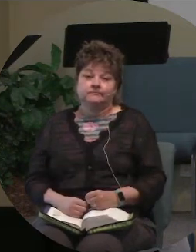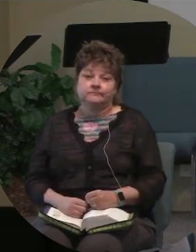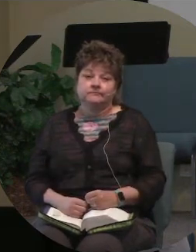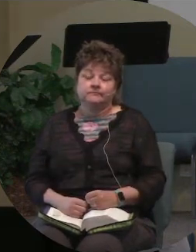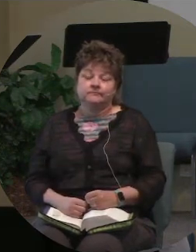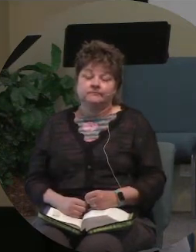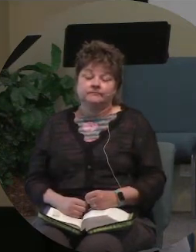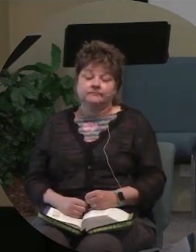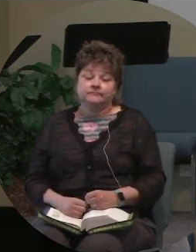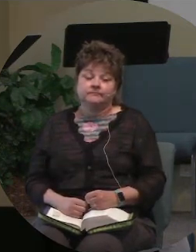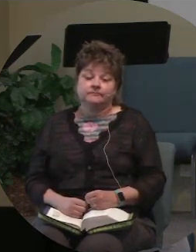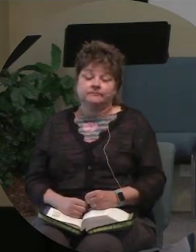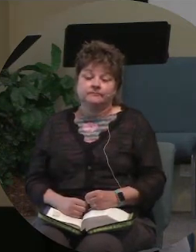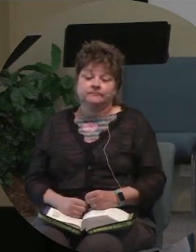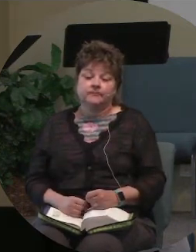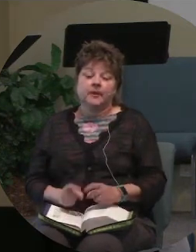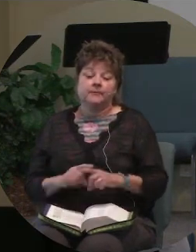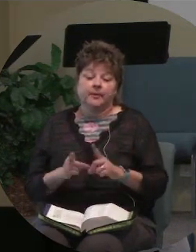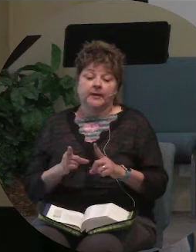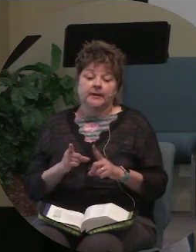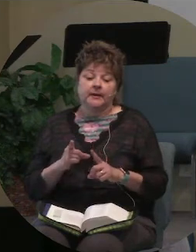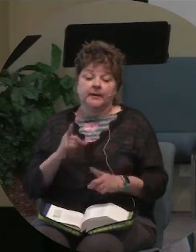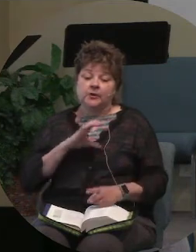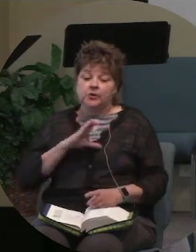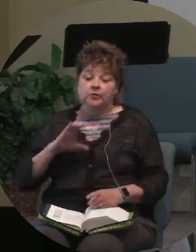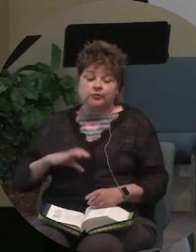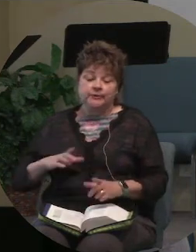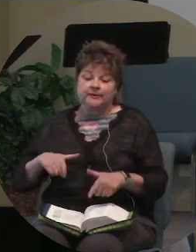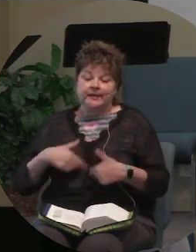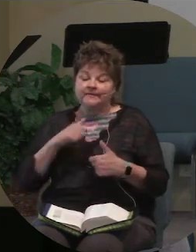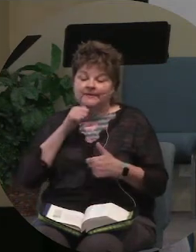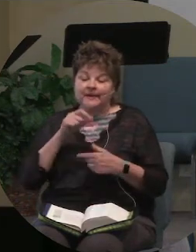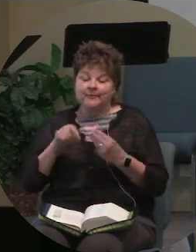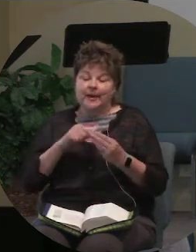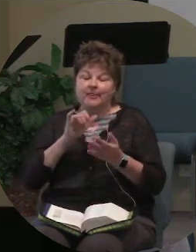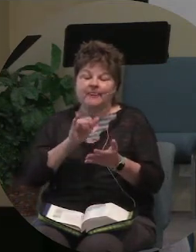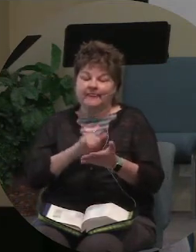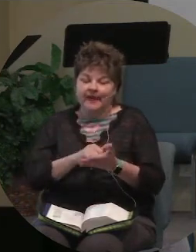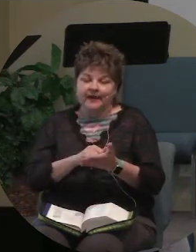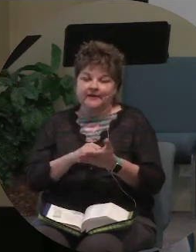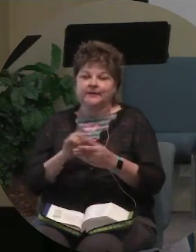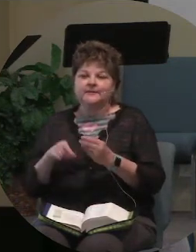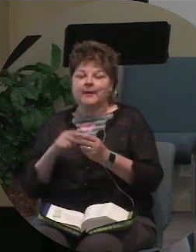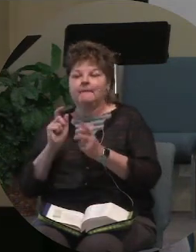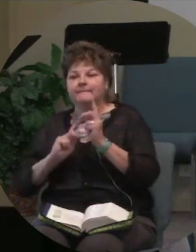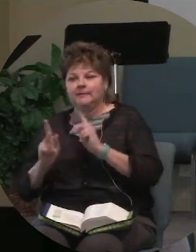But Christianity is not about that. It's about the people.